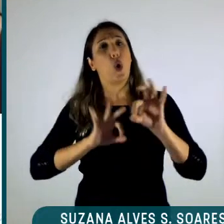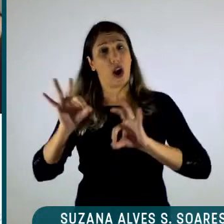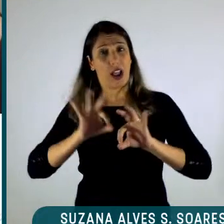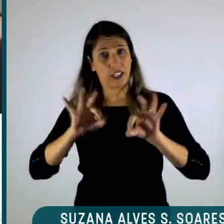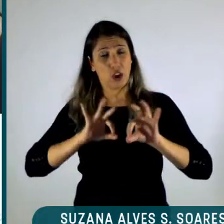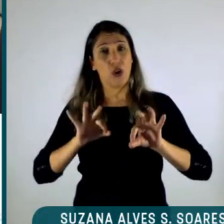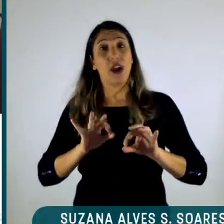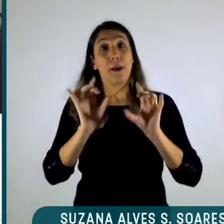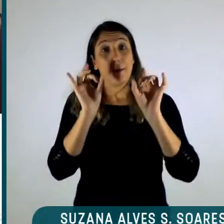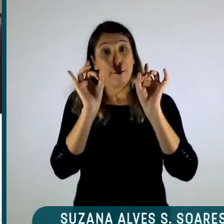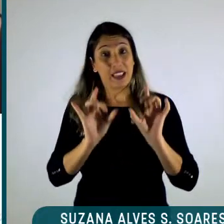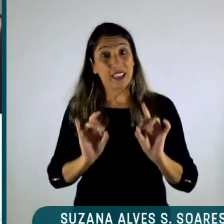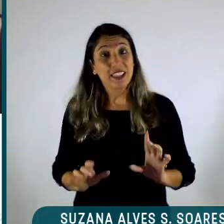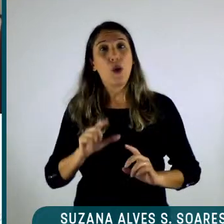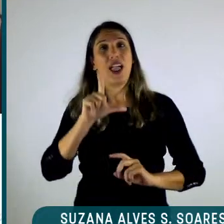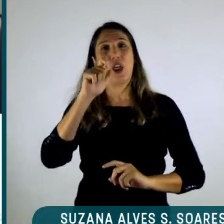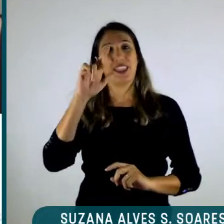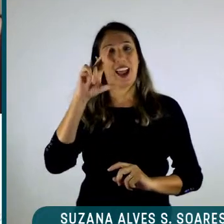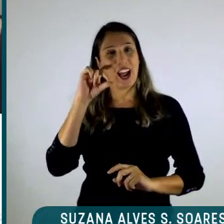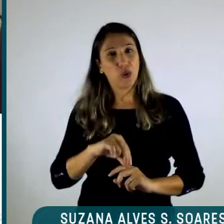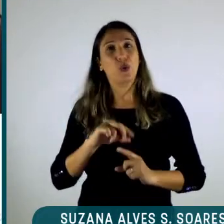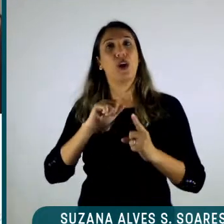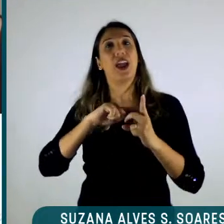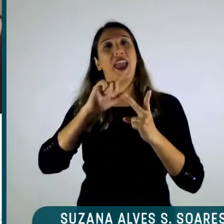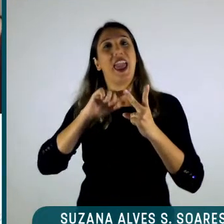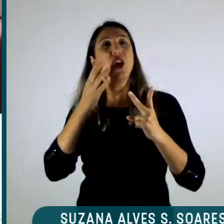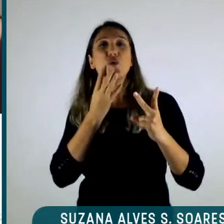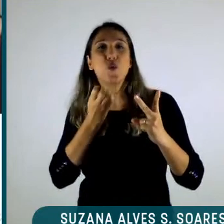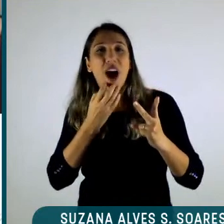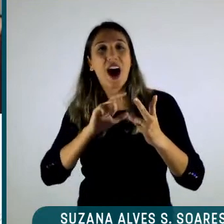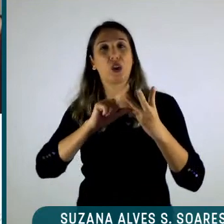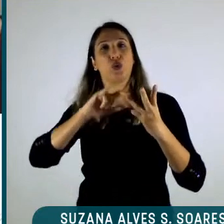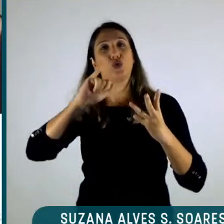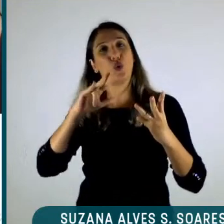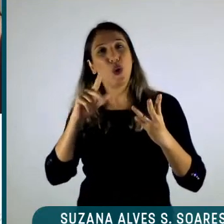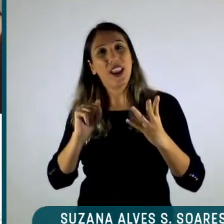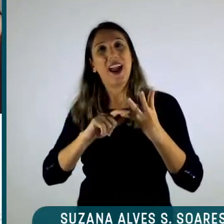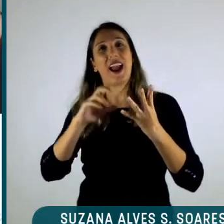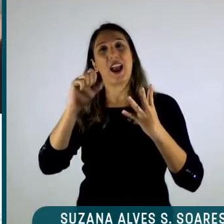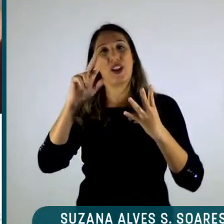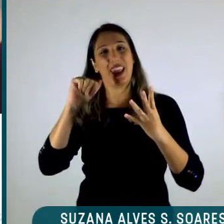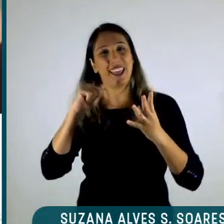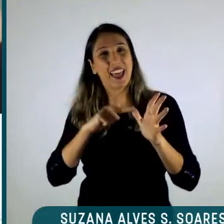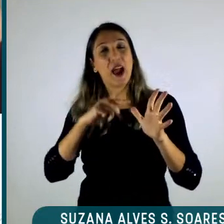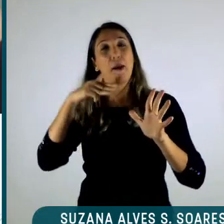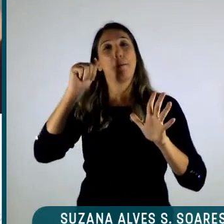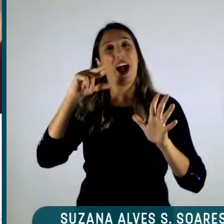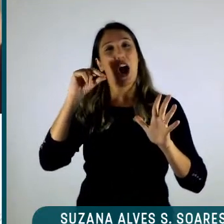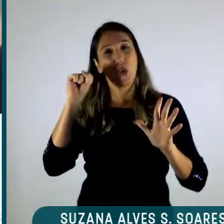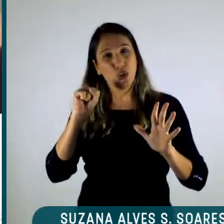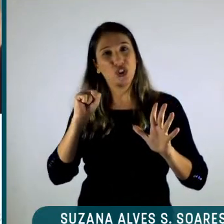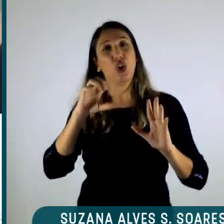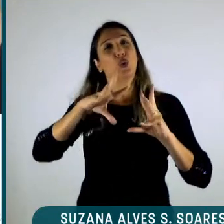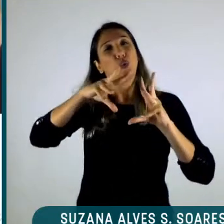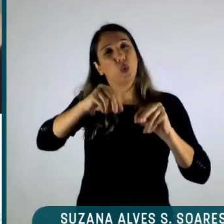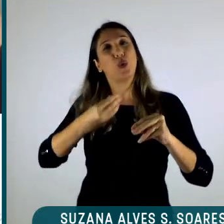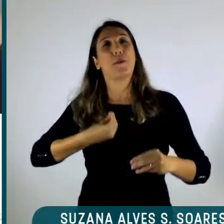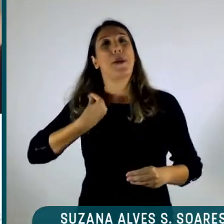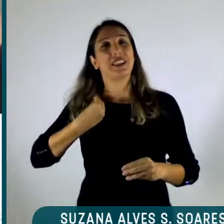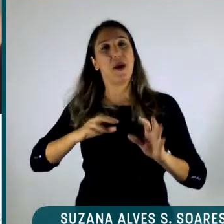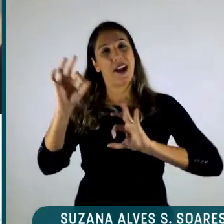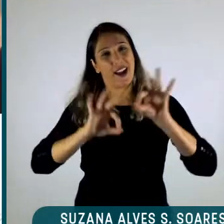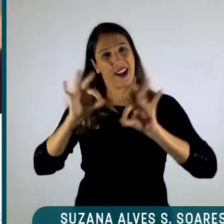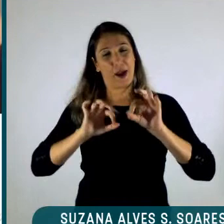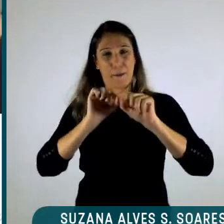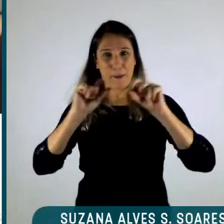team of volunteers in the organizing committee, especially Leonardo Soares, Eduardo Carvalho, Julia Bussado, Carolina Lima, and Marcos Rodrigues,